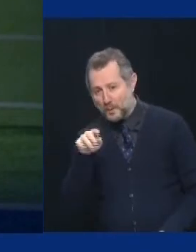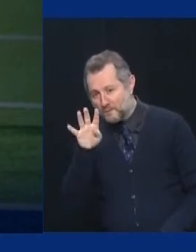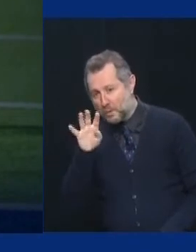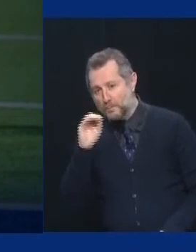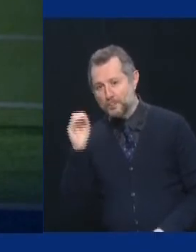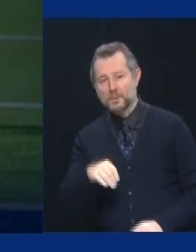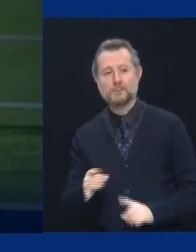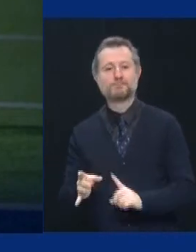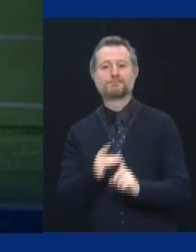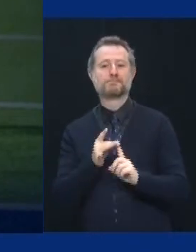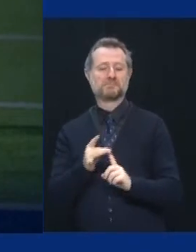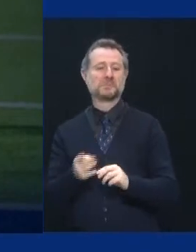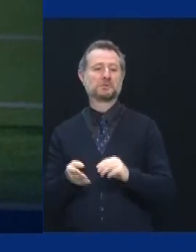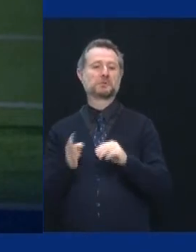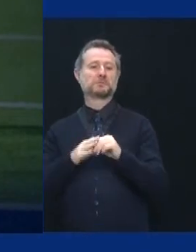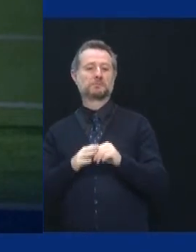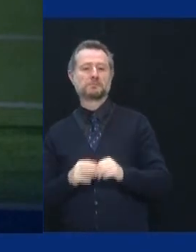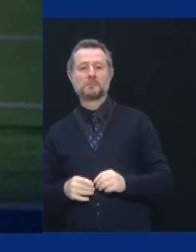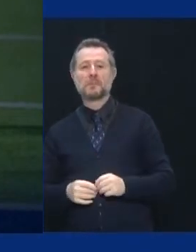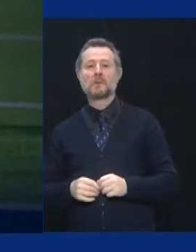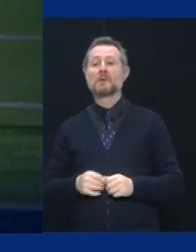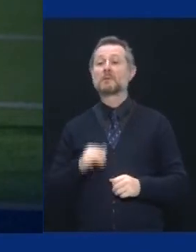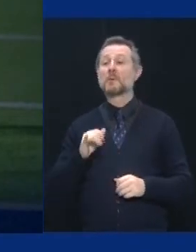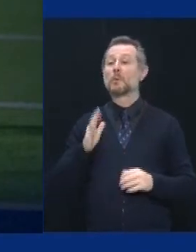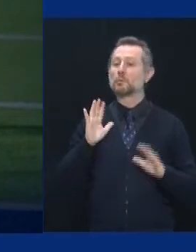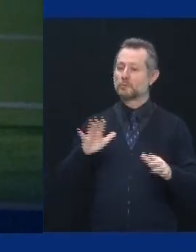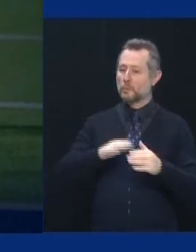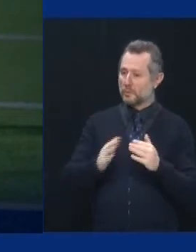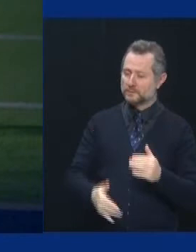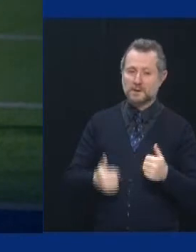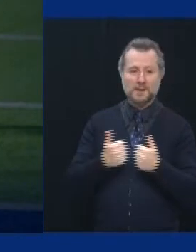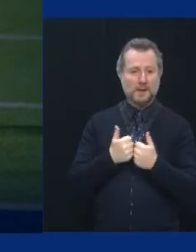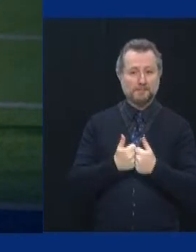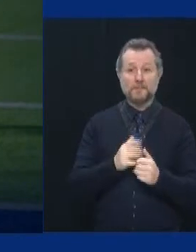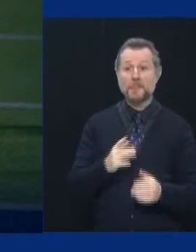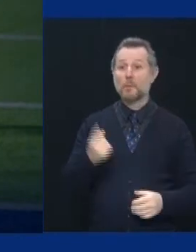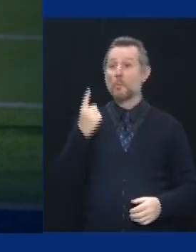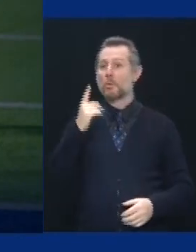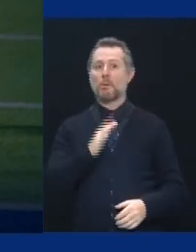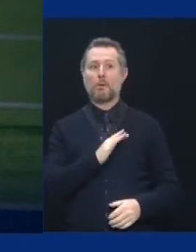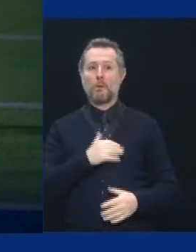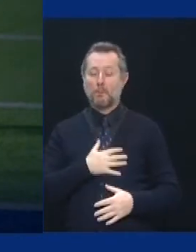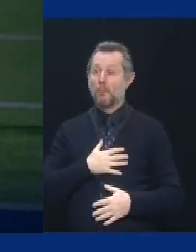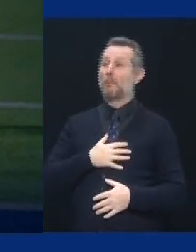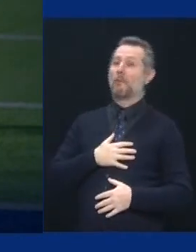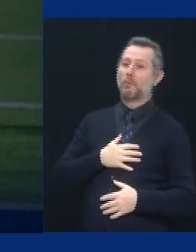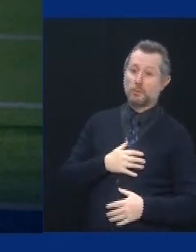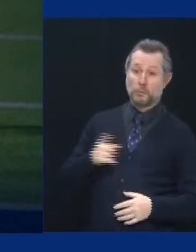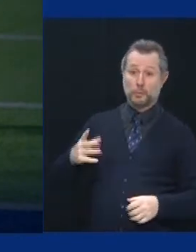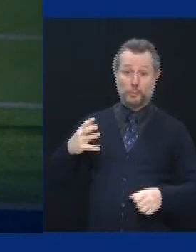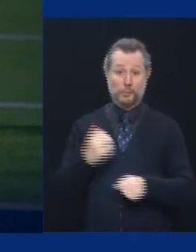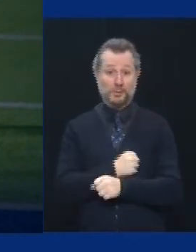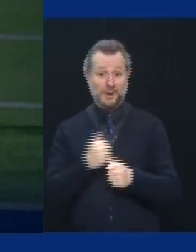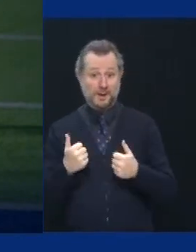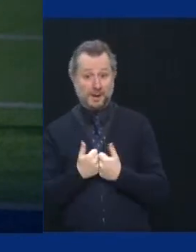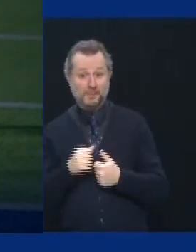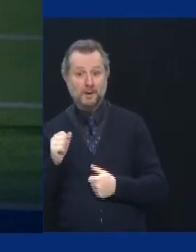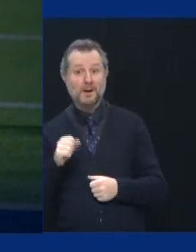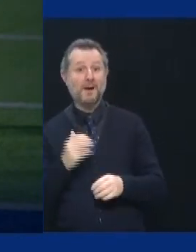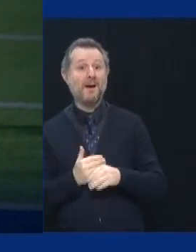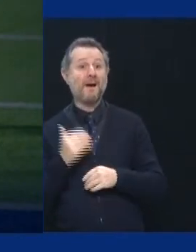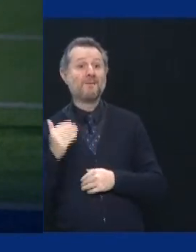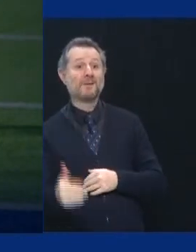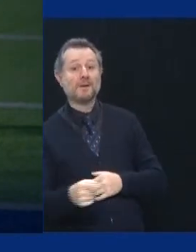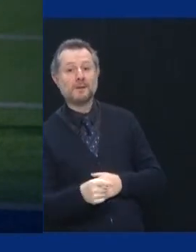So it was a great game. It was a great result. And I'll tell you what was really beautiful. not just the victory, but afterwards, the